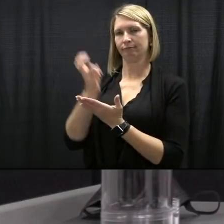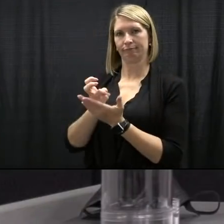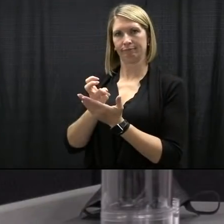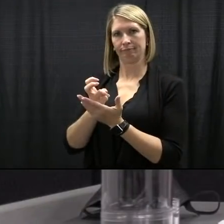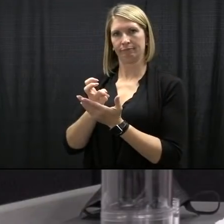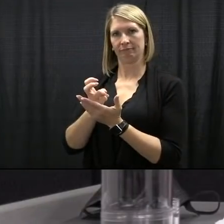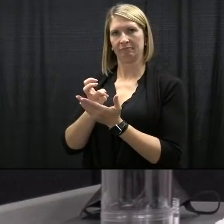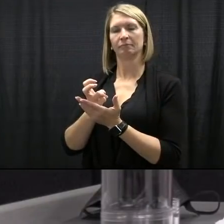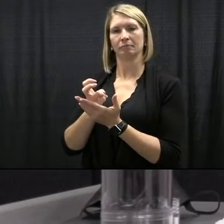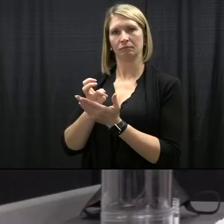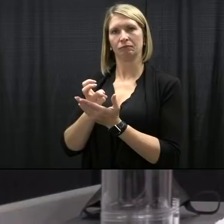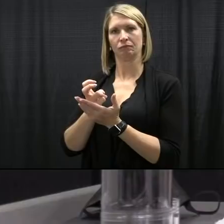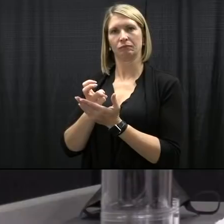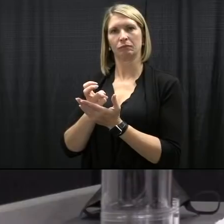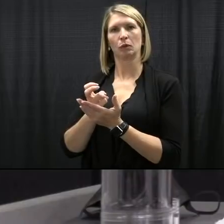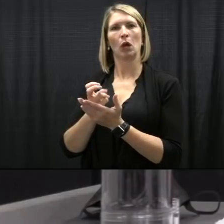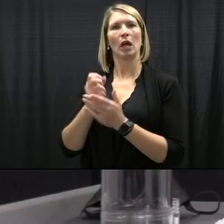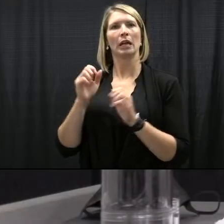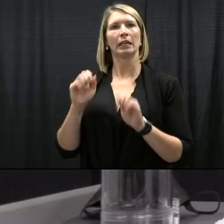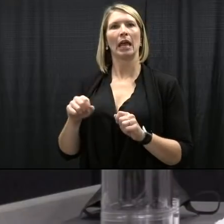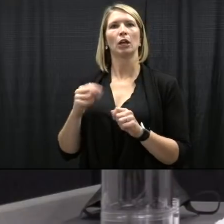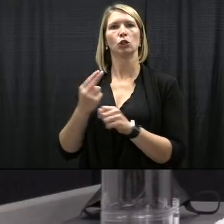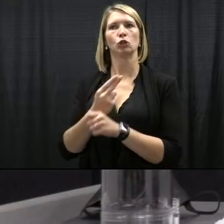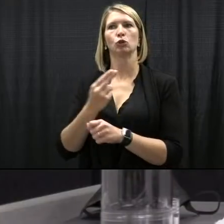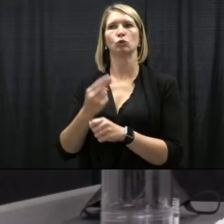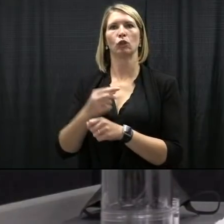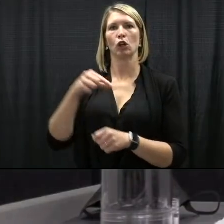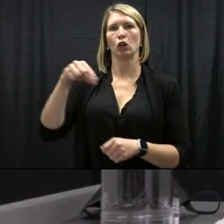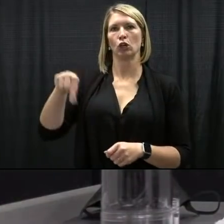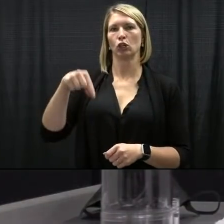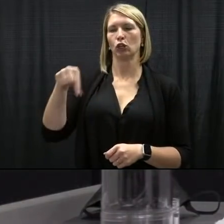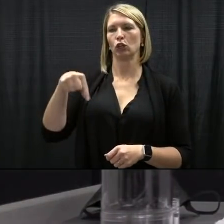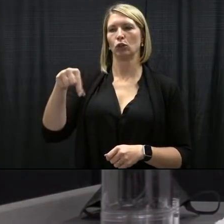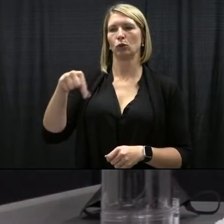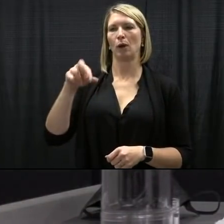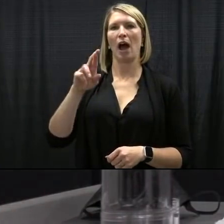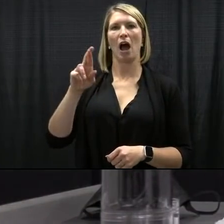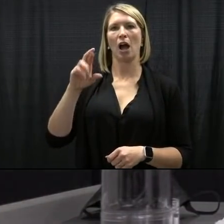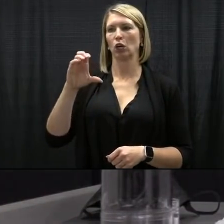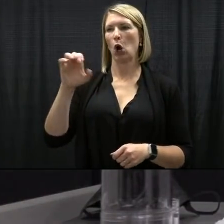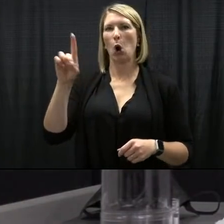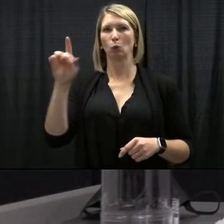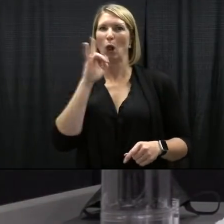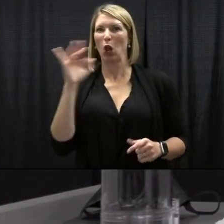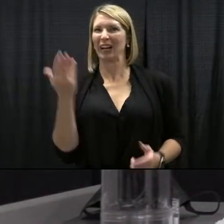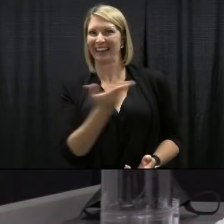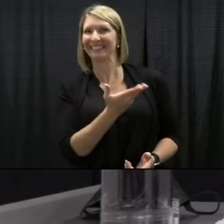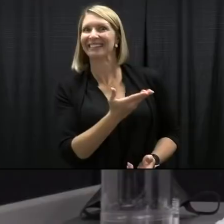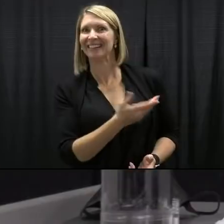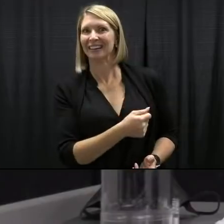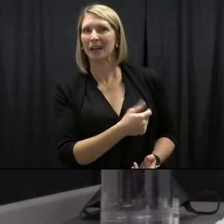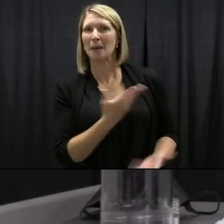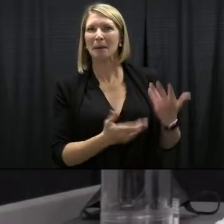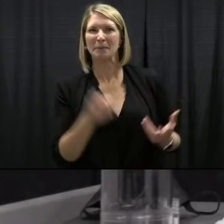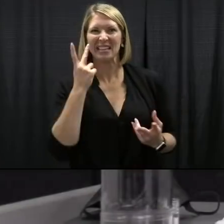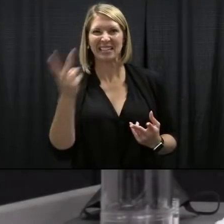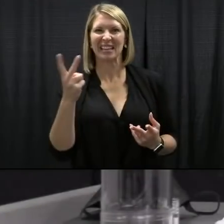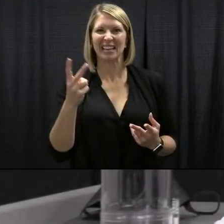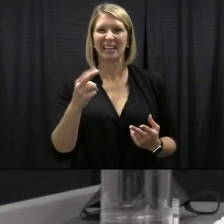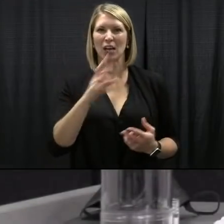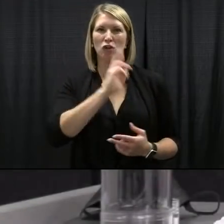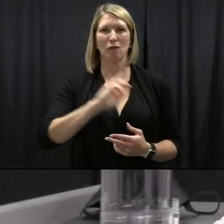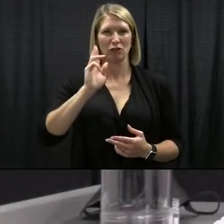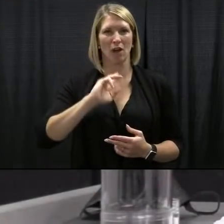digital, such as a QR code. And just for anyone who's not aware, this is what a QR code looks like. You know, you may have seen one in a restaurant or something.